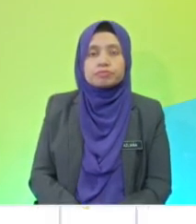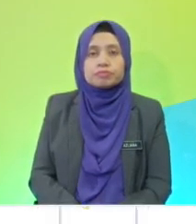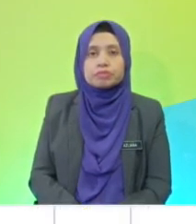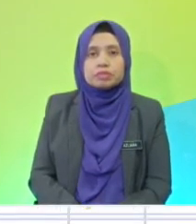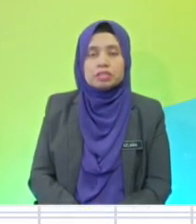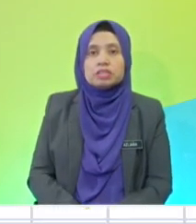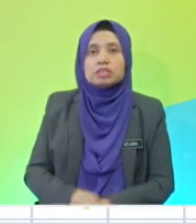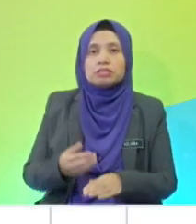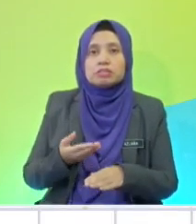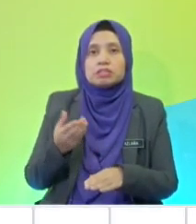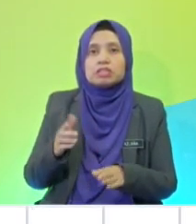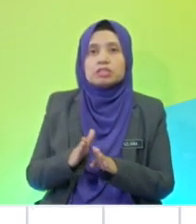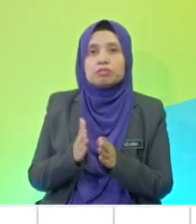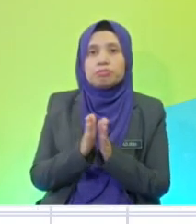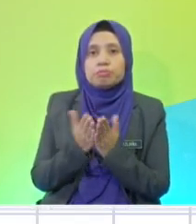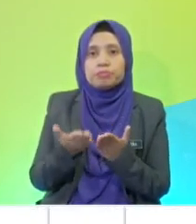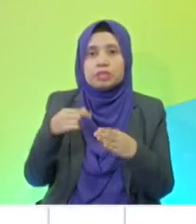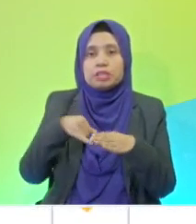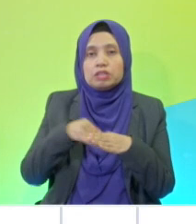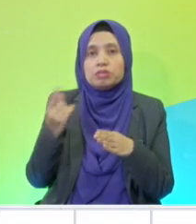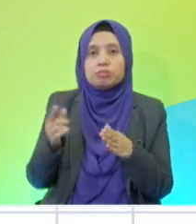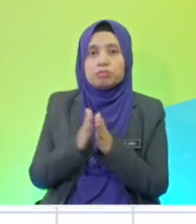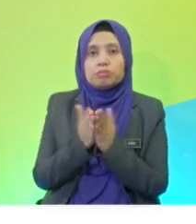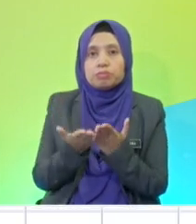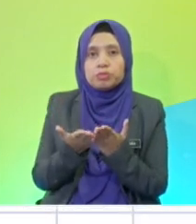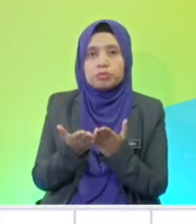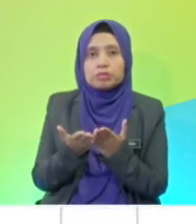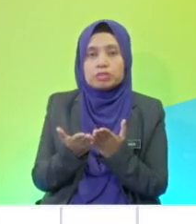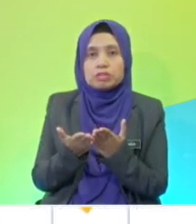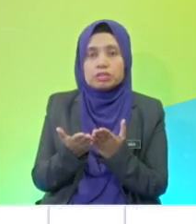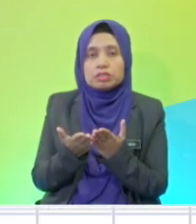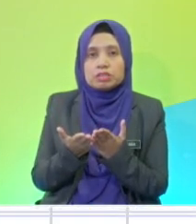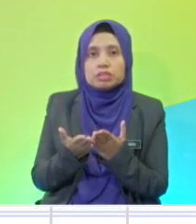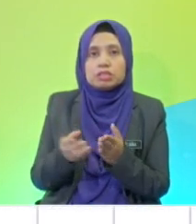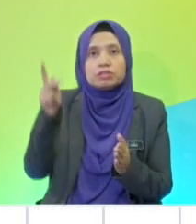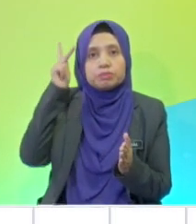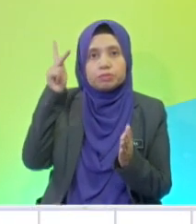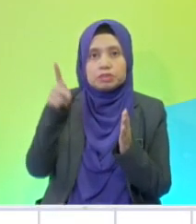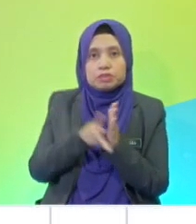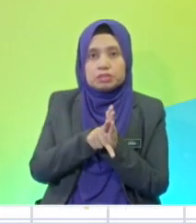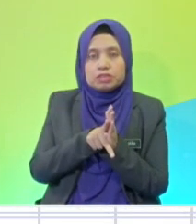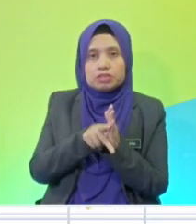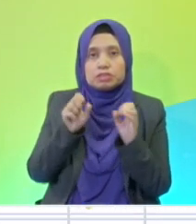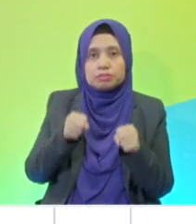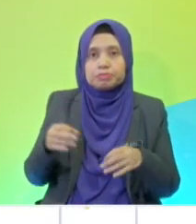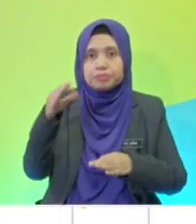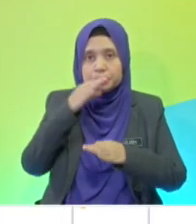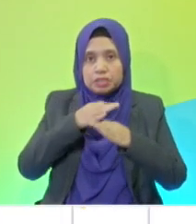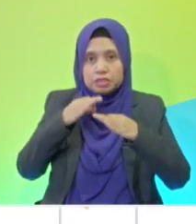some things in a box and hide it somewhere so that people in the future can find it. That's